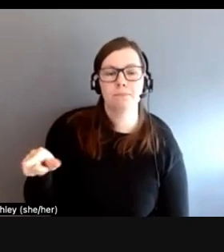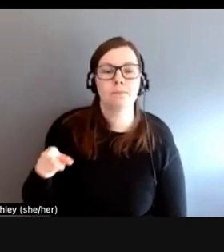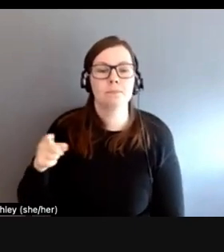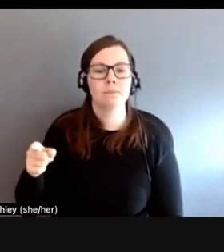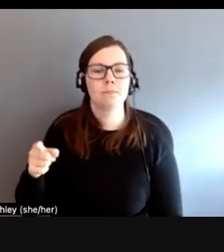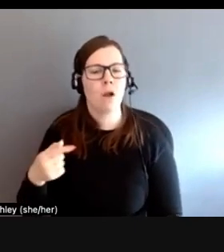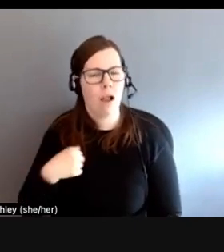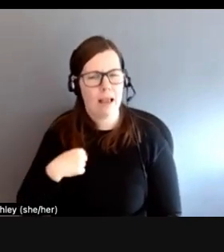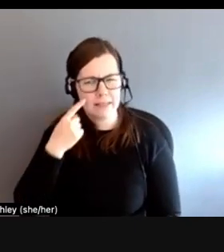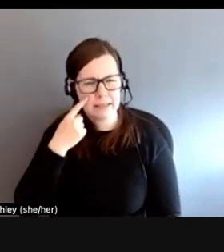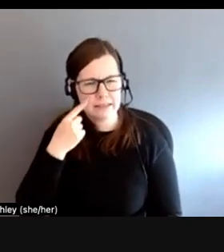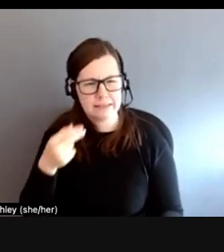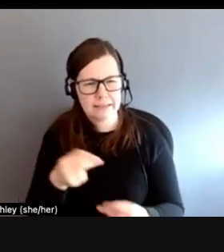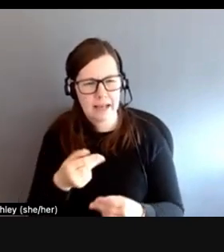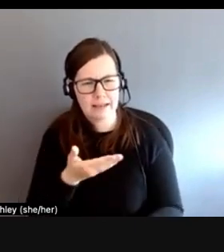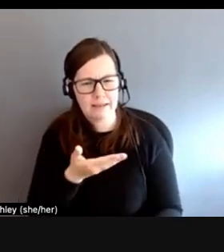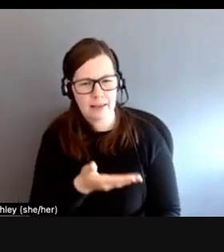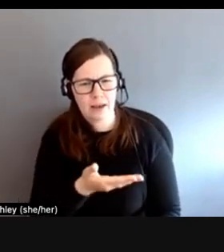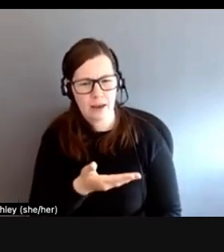Oh, here it is. It's moved. Okay,